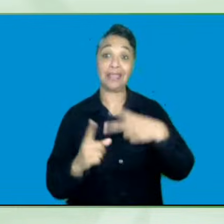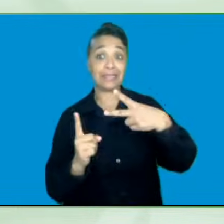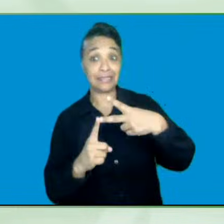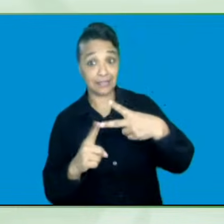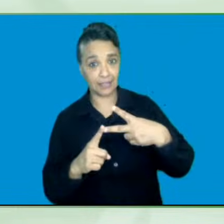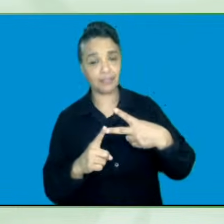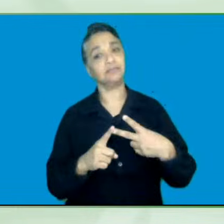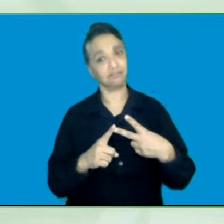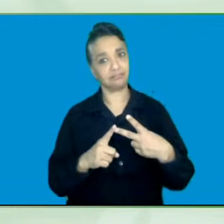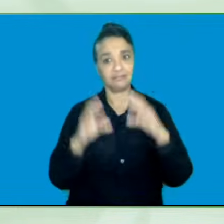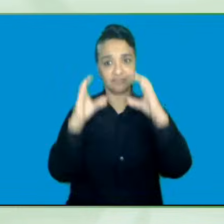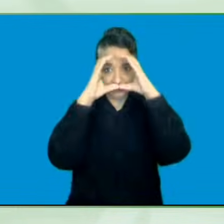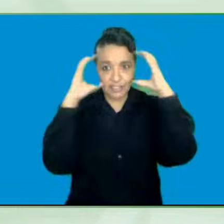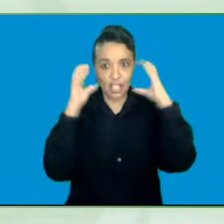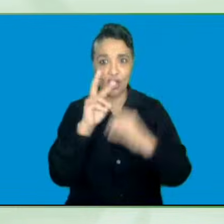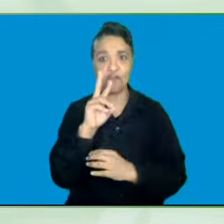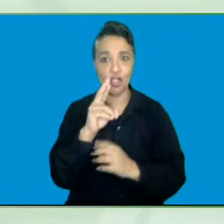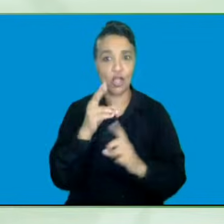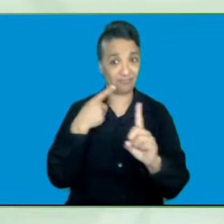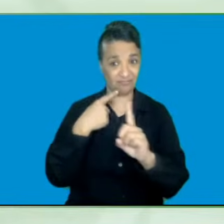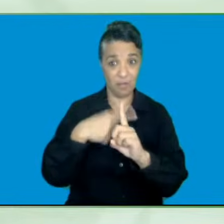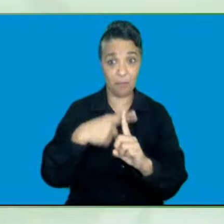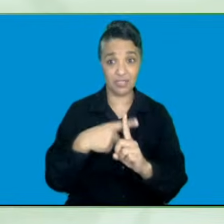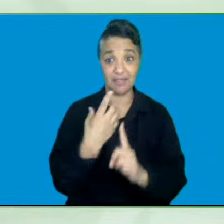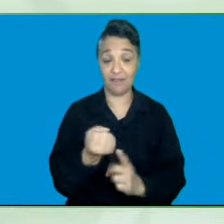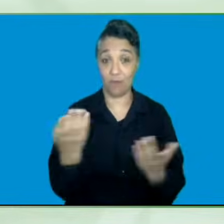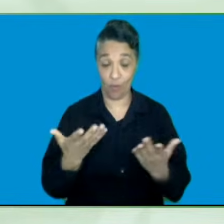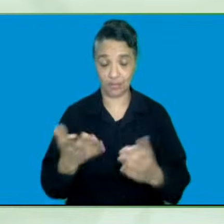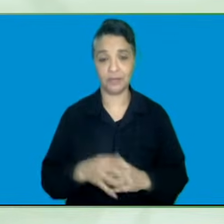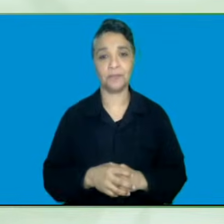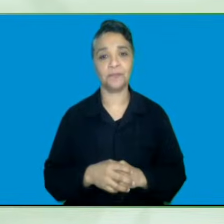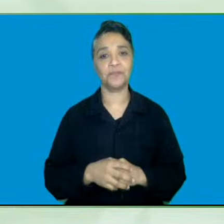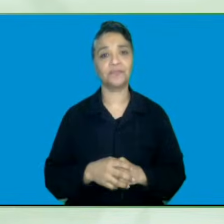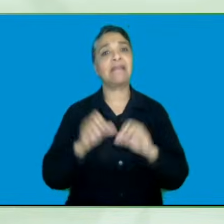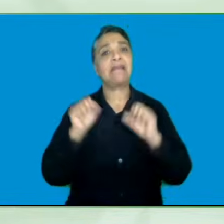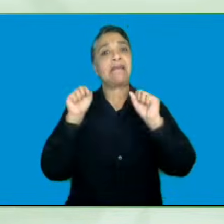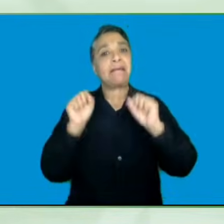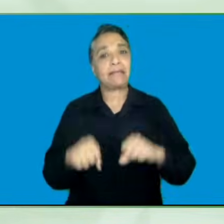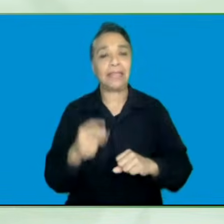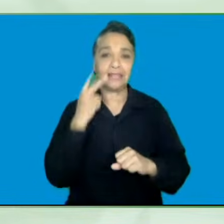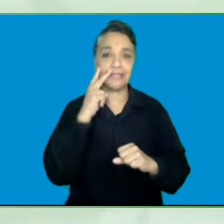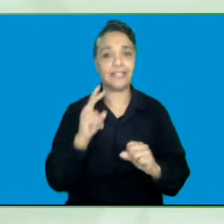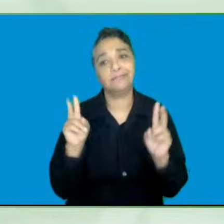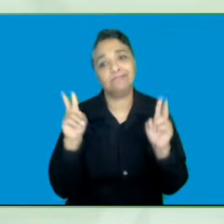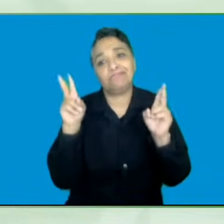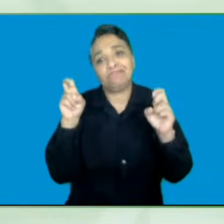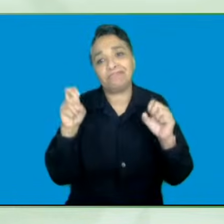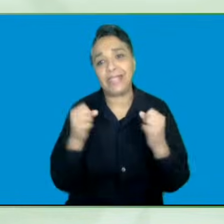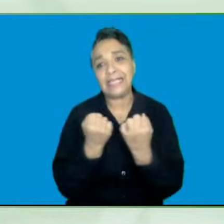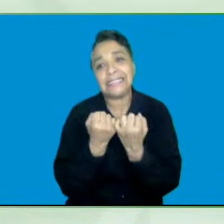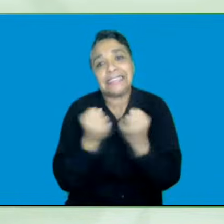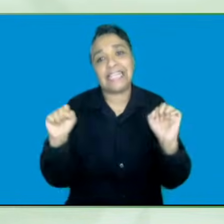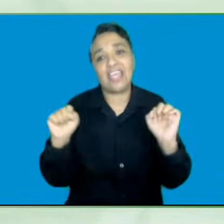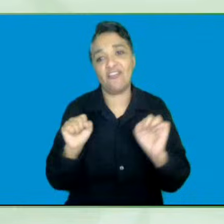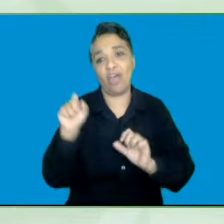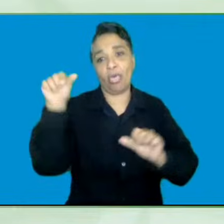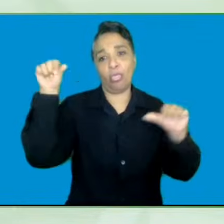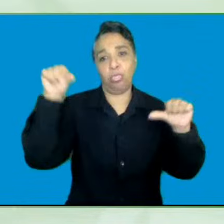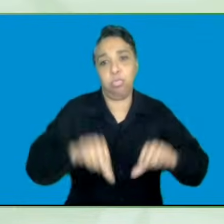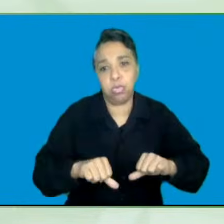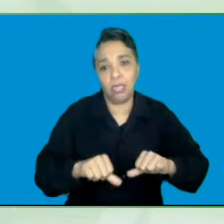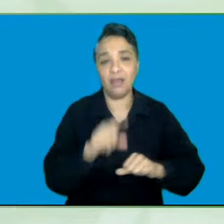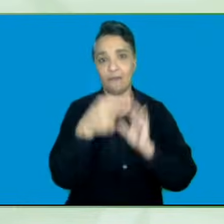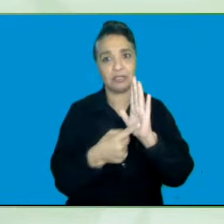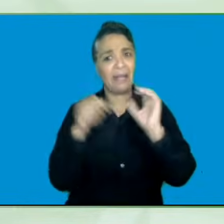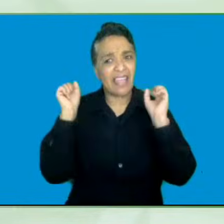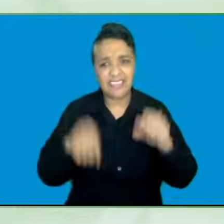really interesting, is that it allows for a kind of safe fail. Essentially, the idea that you can practice, you can